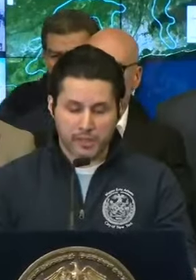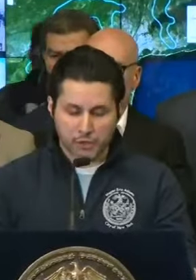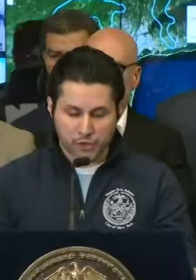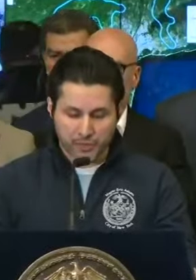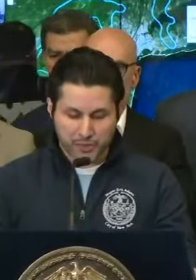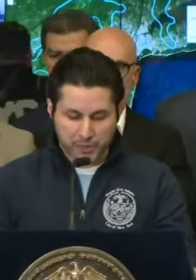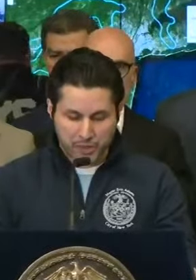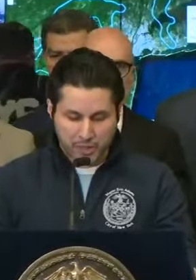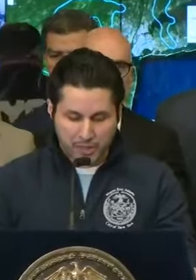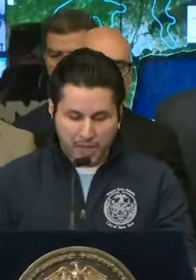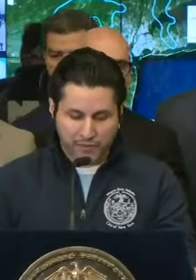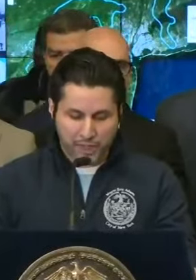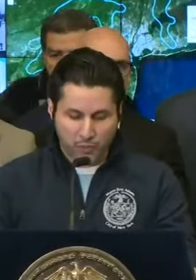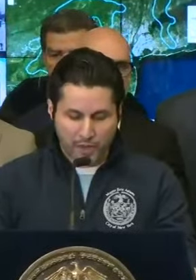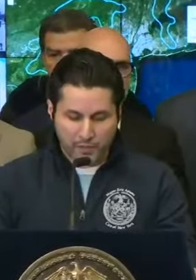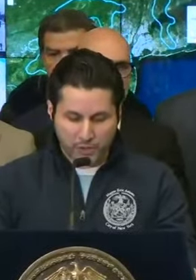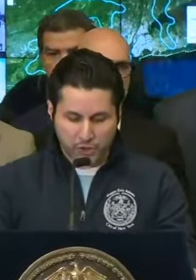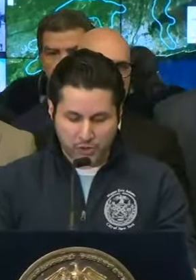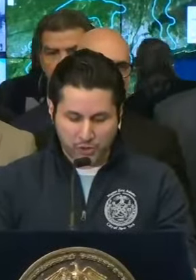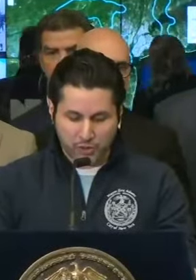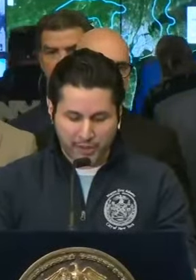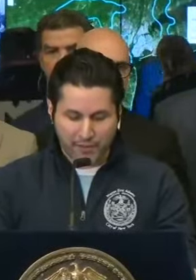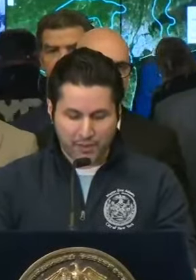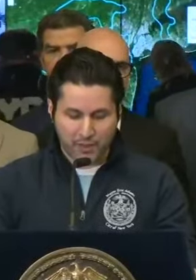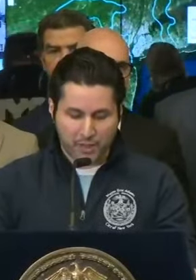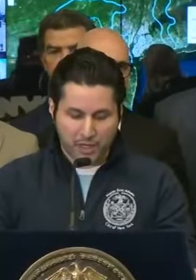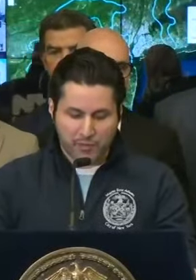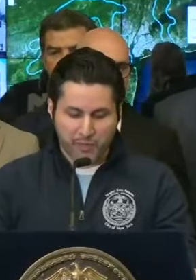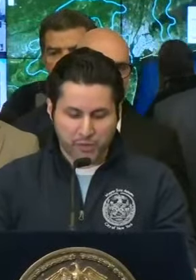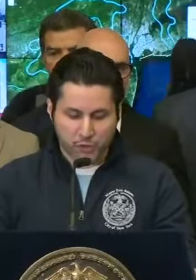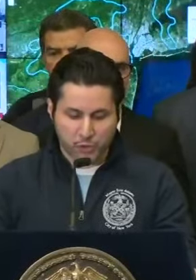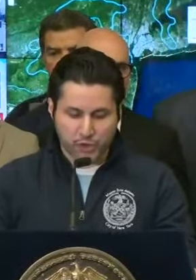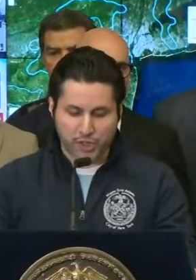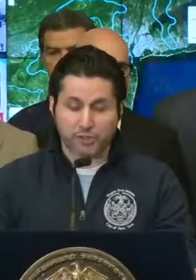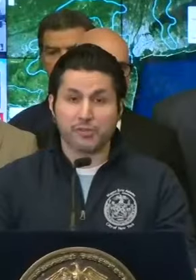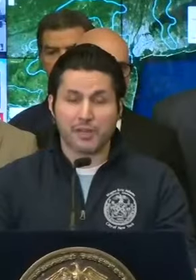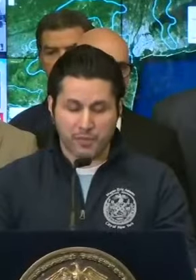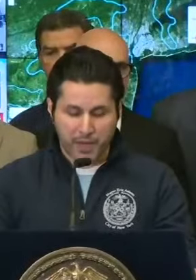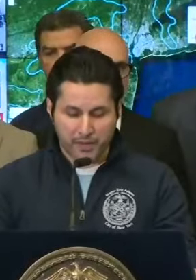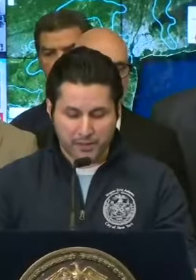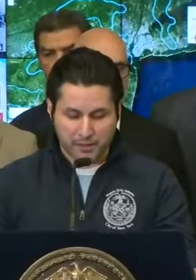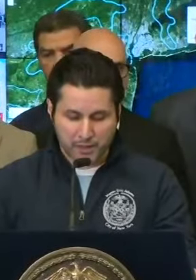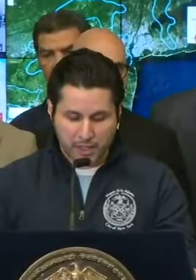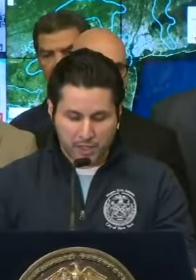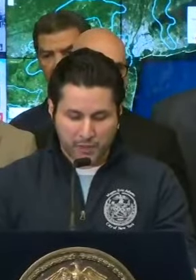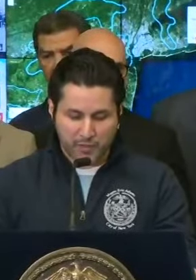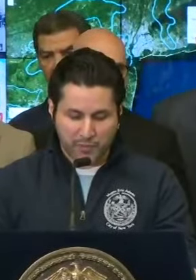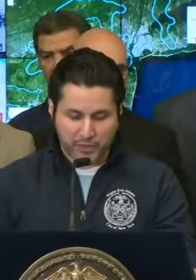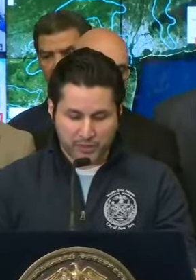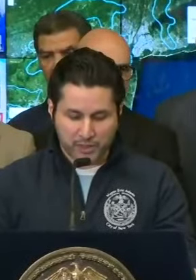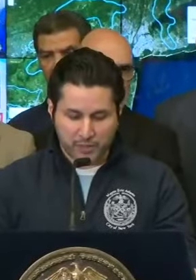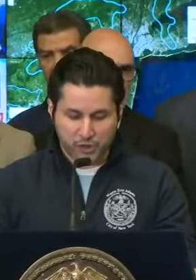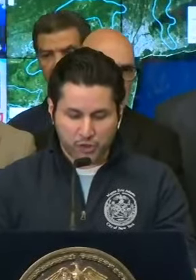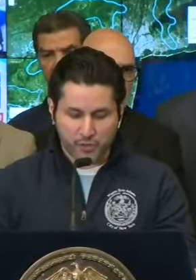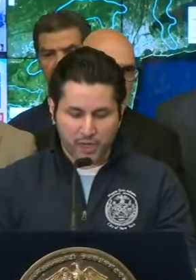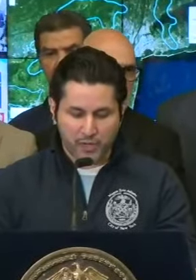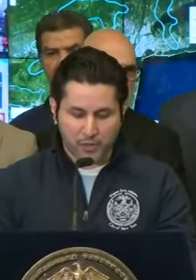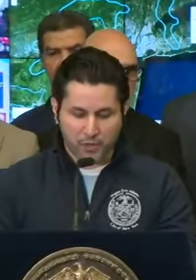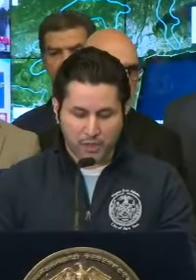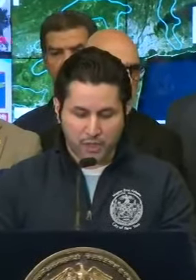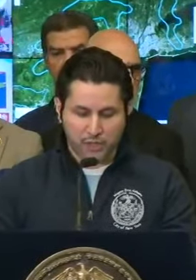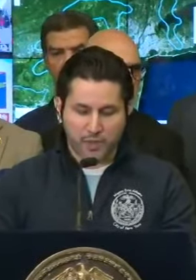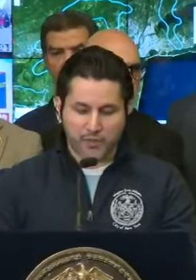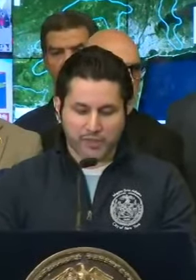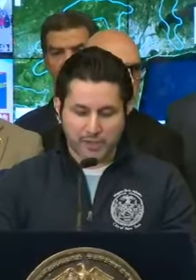to the NYPD leadership, FDNY Commissioner Laura Kavanaugh, Public Schools Chancellor David Banks, Department of Buildings Commissioner Jimmy